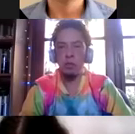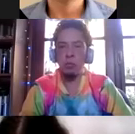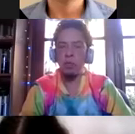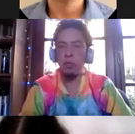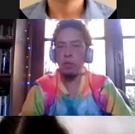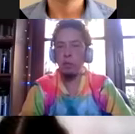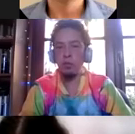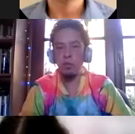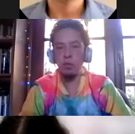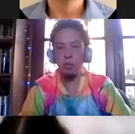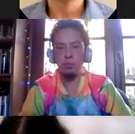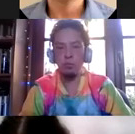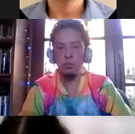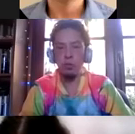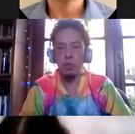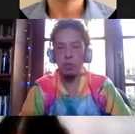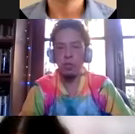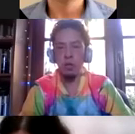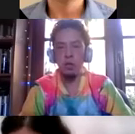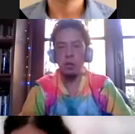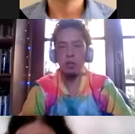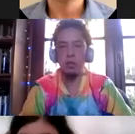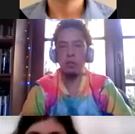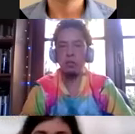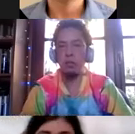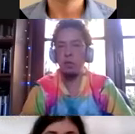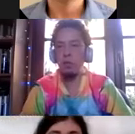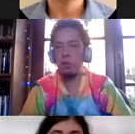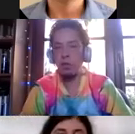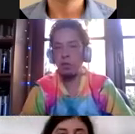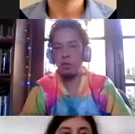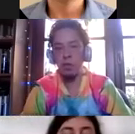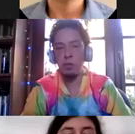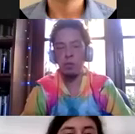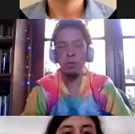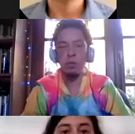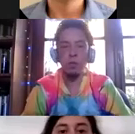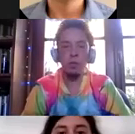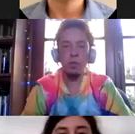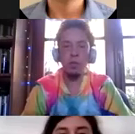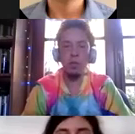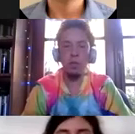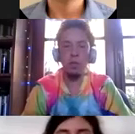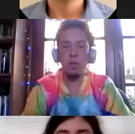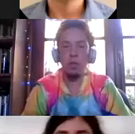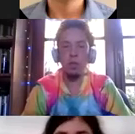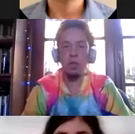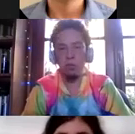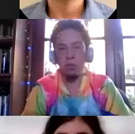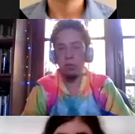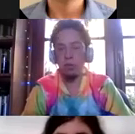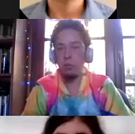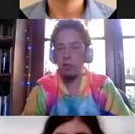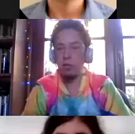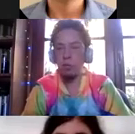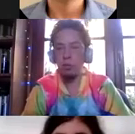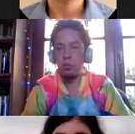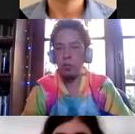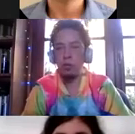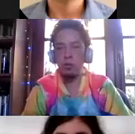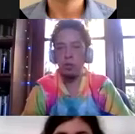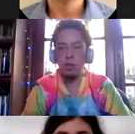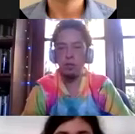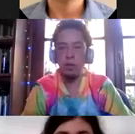this group, this assembly, and we protested in many occasions in front of the Ministry of Public